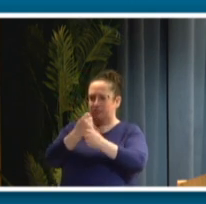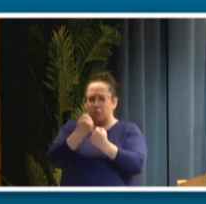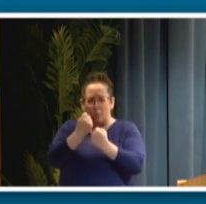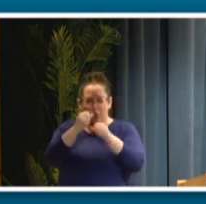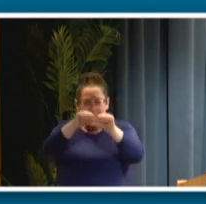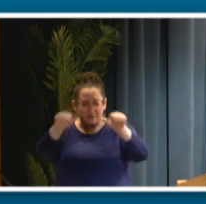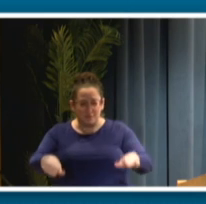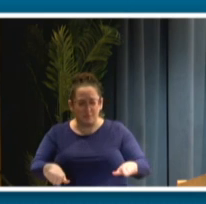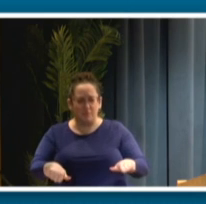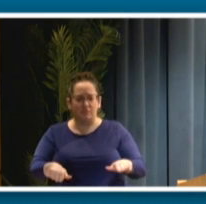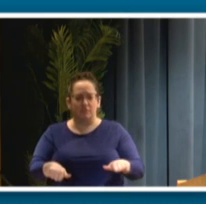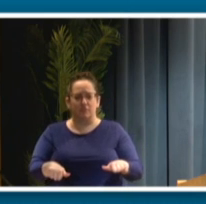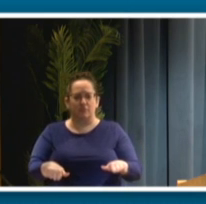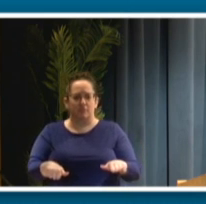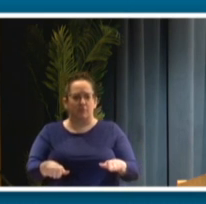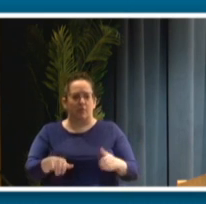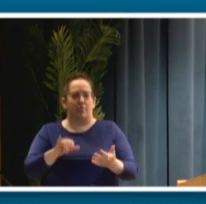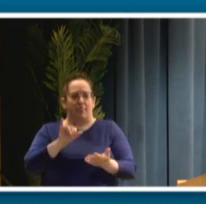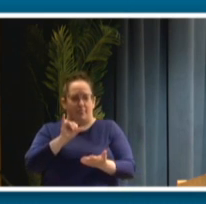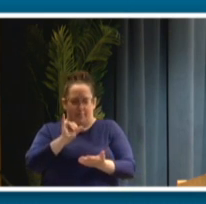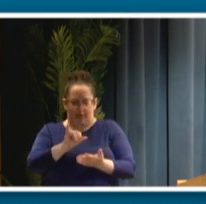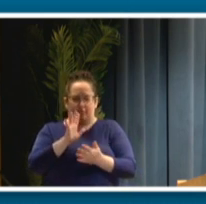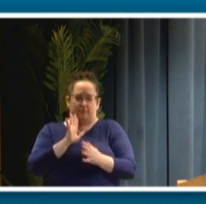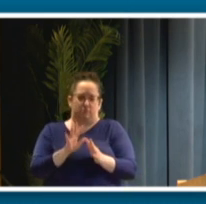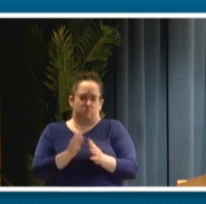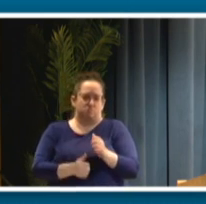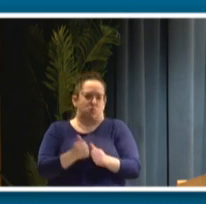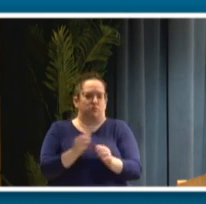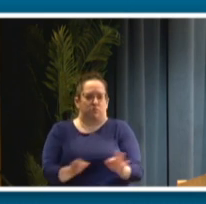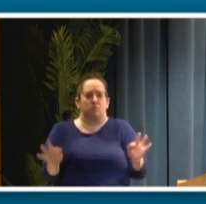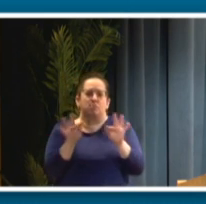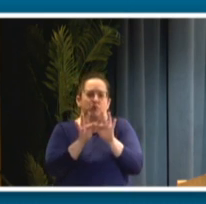might be the most important relationship.